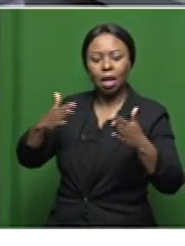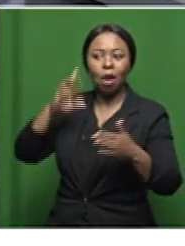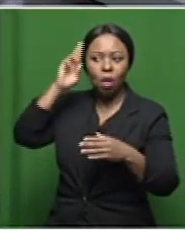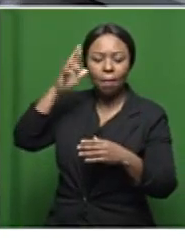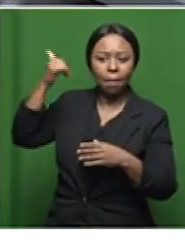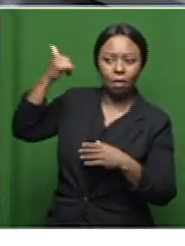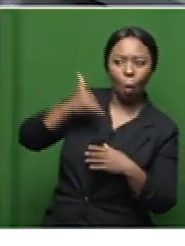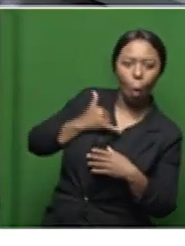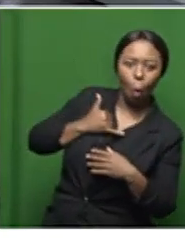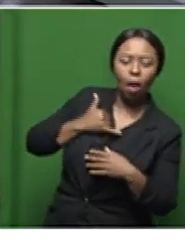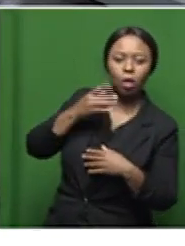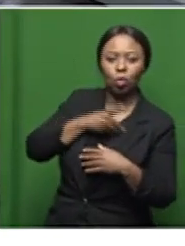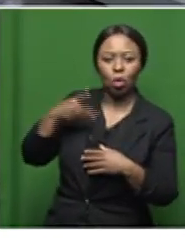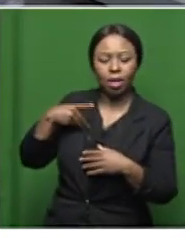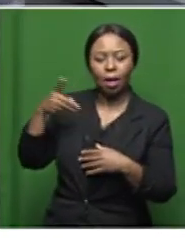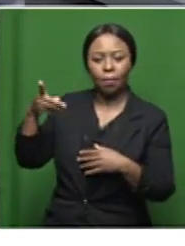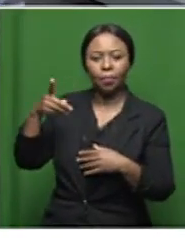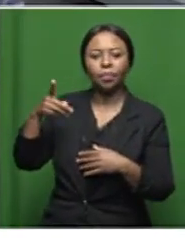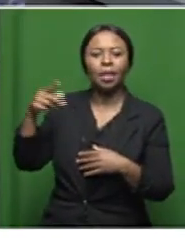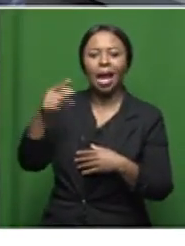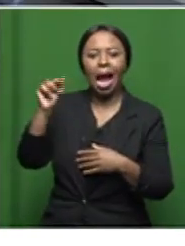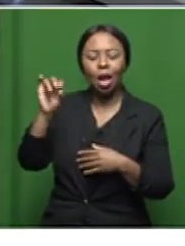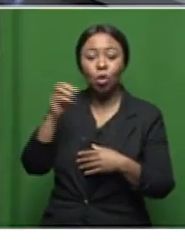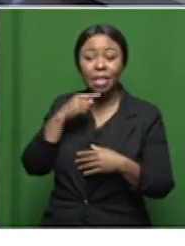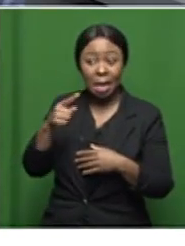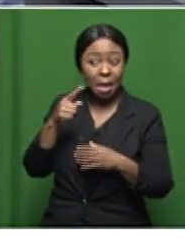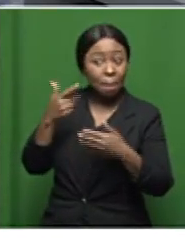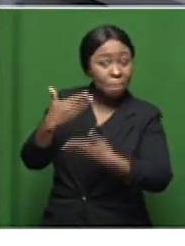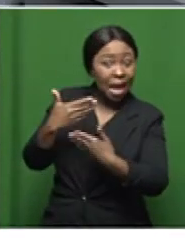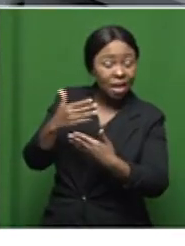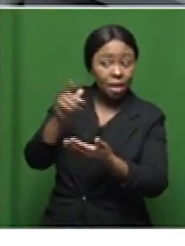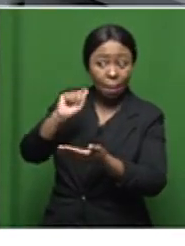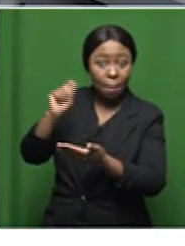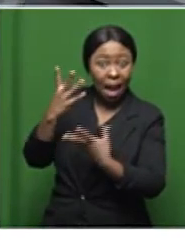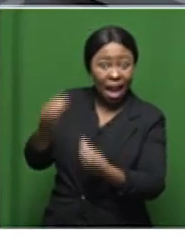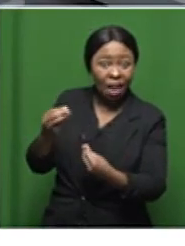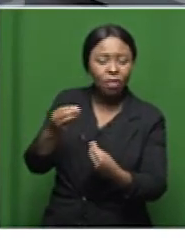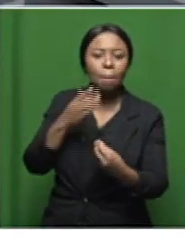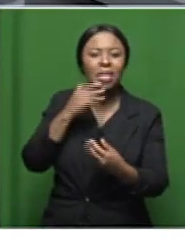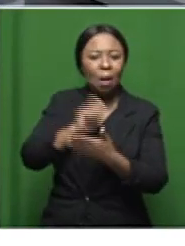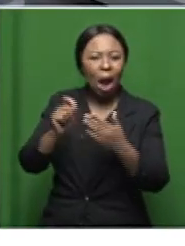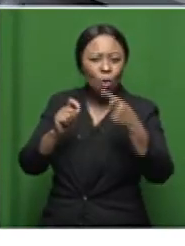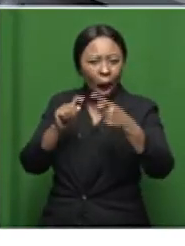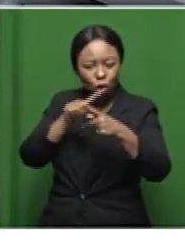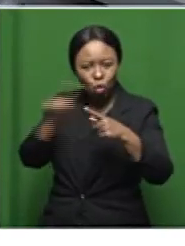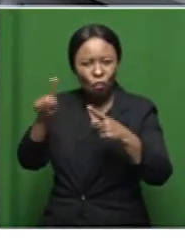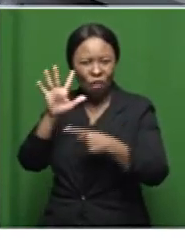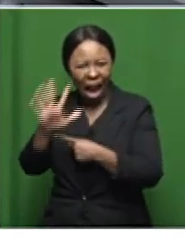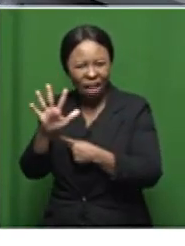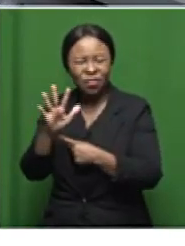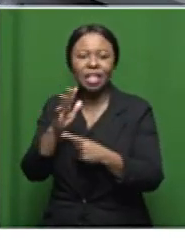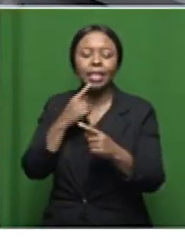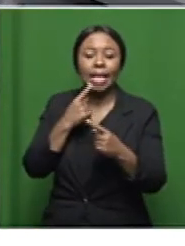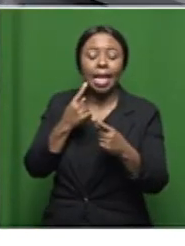the gynae, and he said to me, do you have a pen and paper? Write 1 to 5. And he said to me,